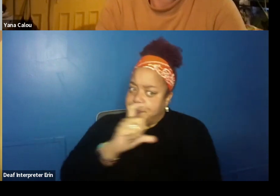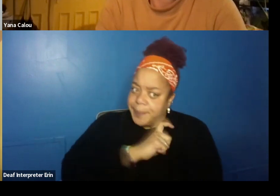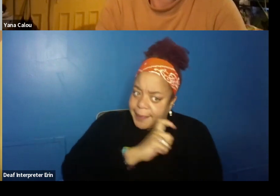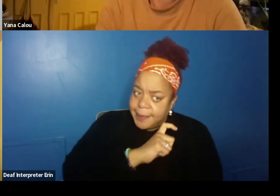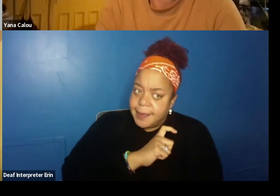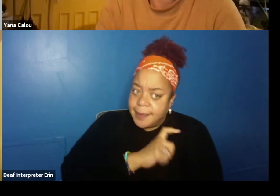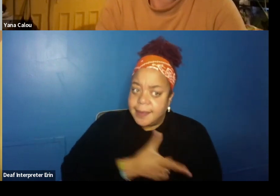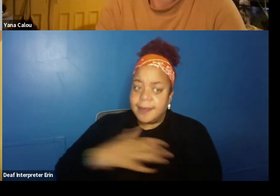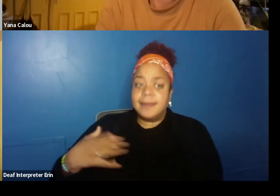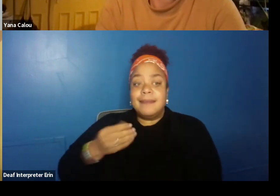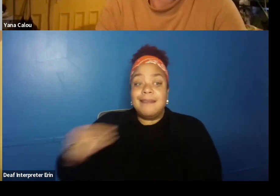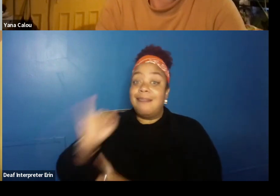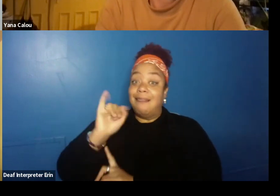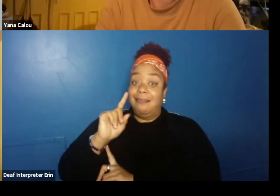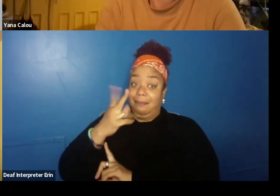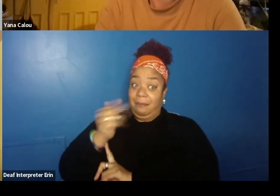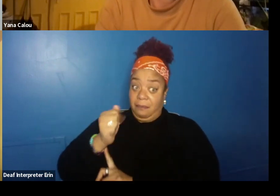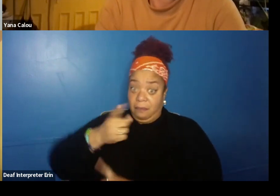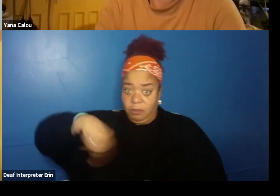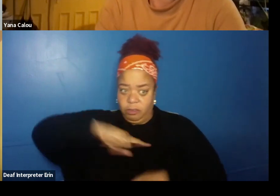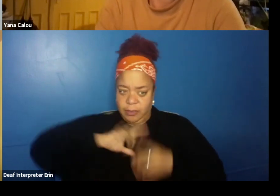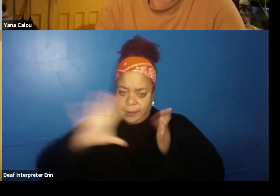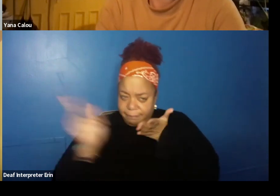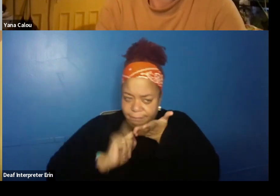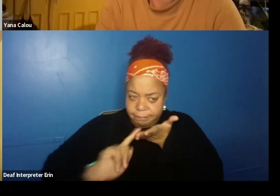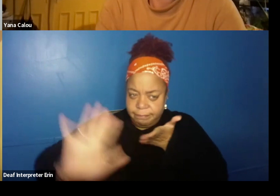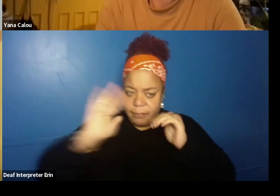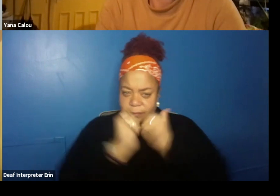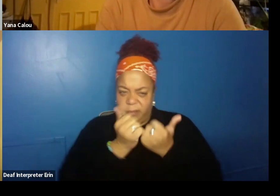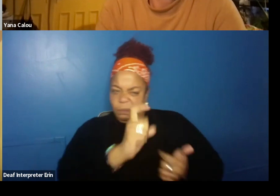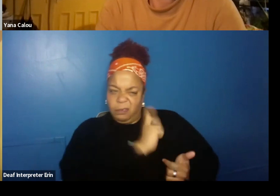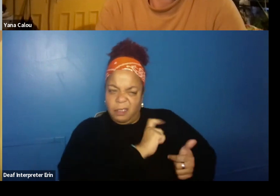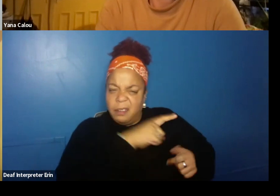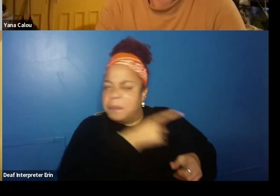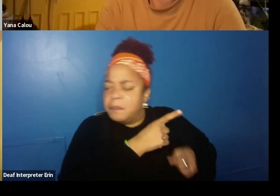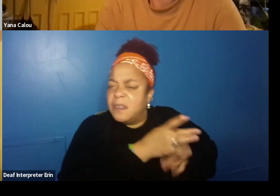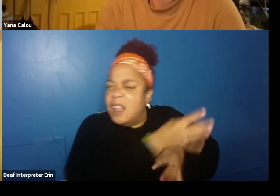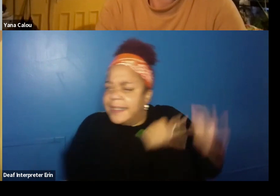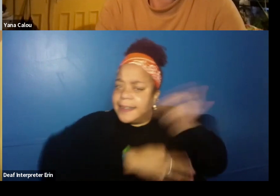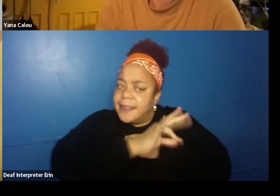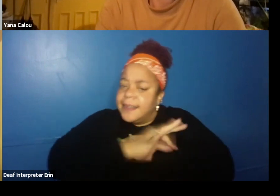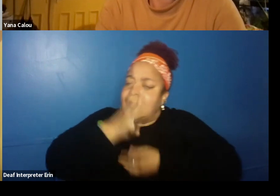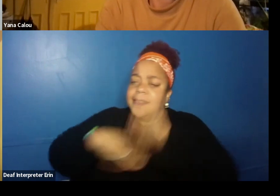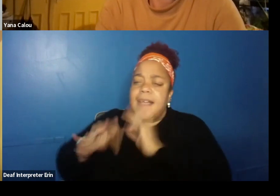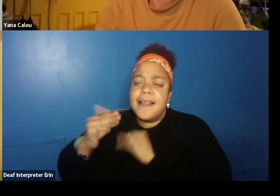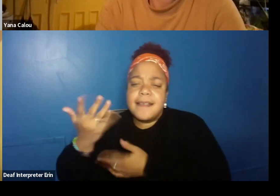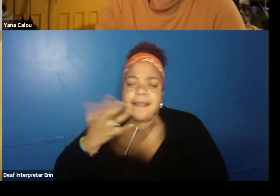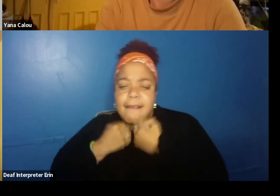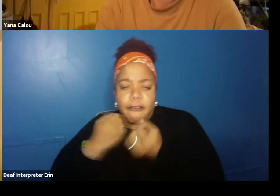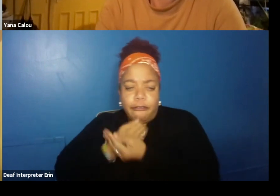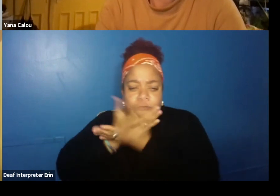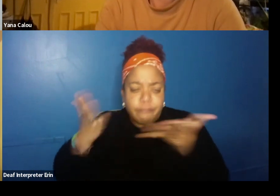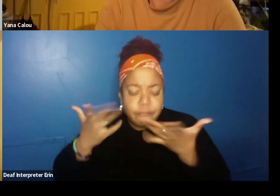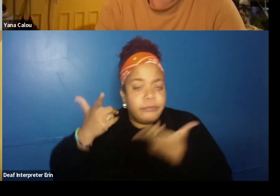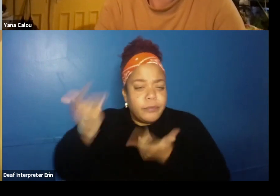replace cops with care, raising awareness of the historical and present-day harms of the psychiatric